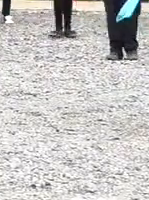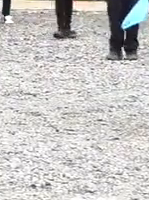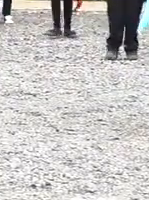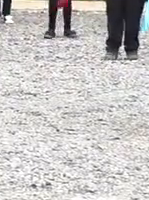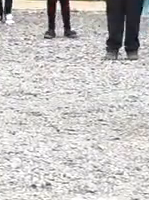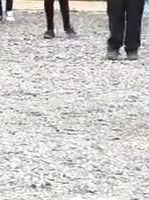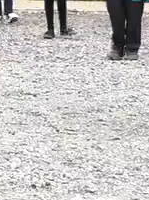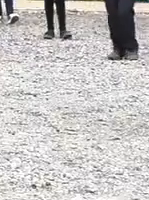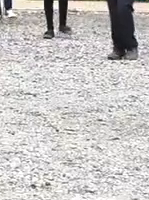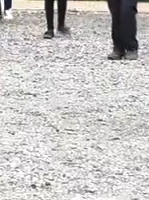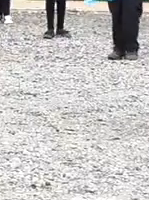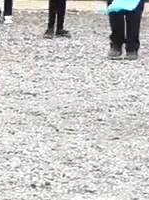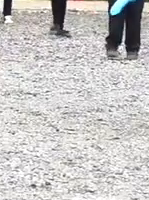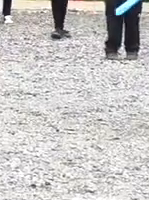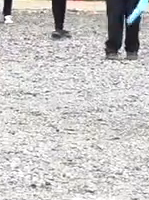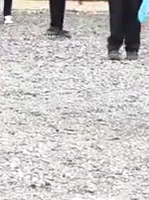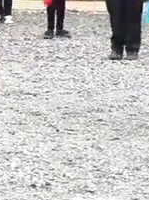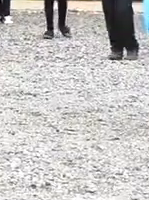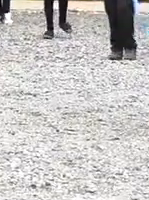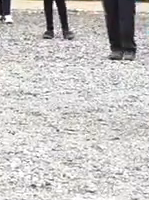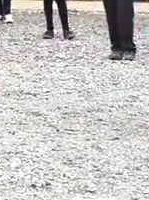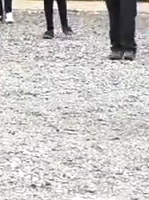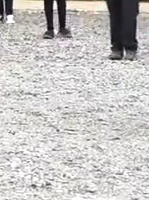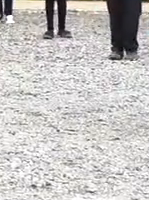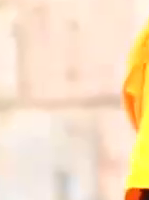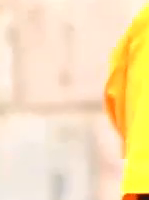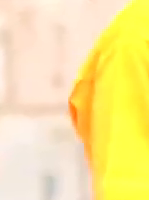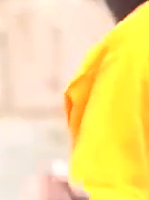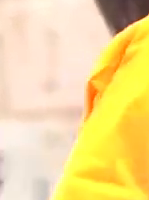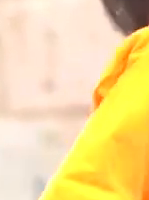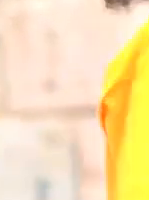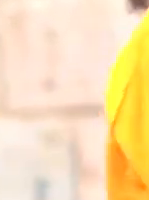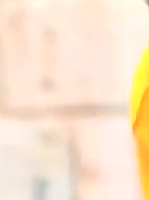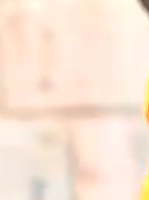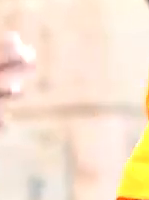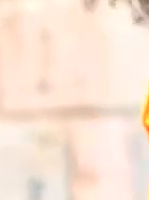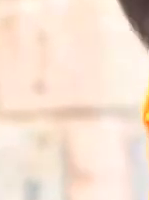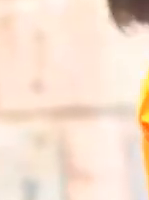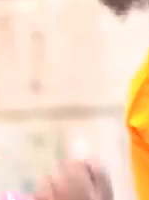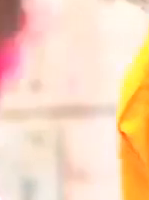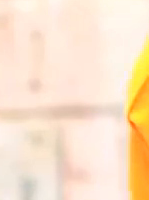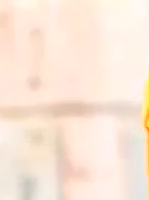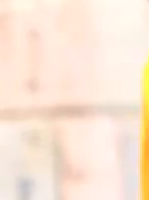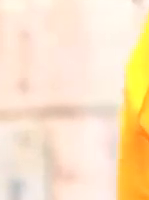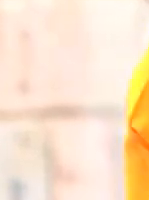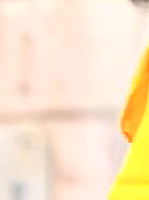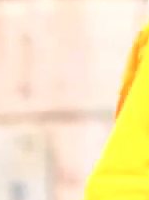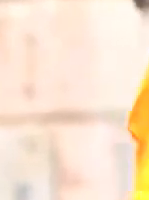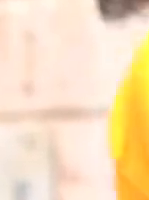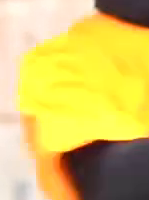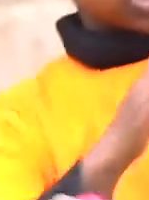Watching the nightly news, don't seem to find the rhythm. Just wanna sing the blues. Feels like a song that